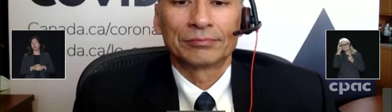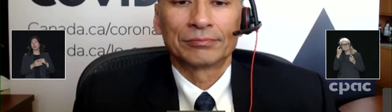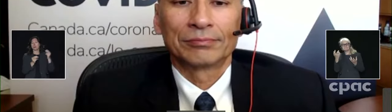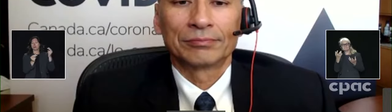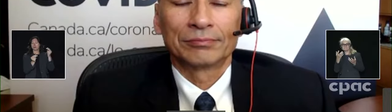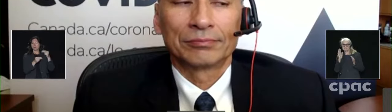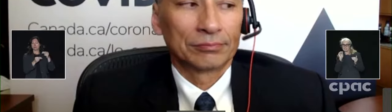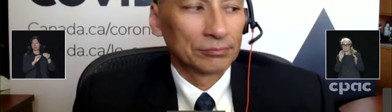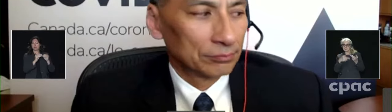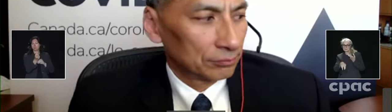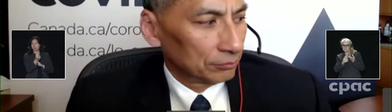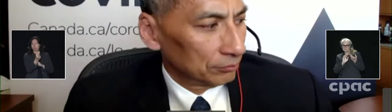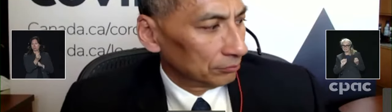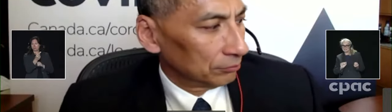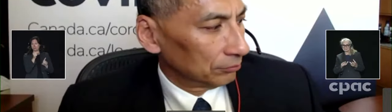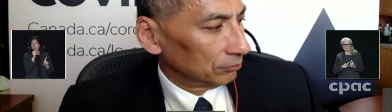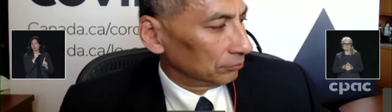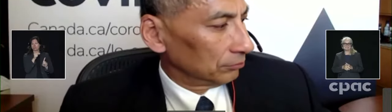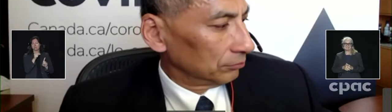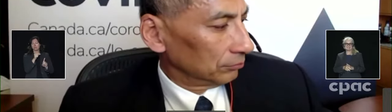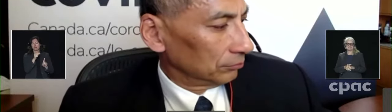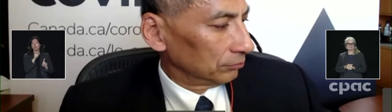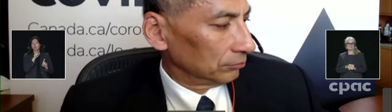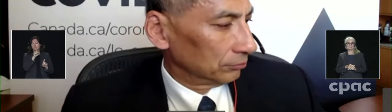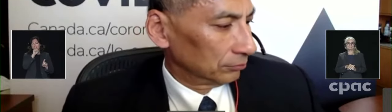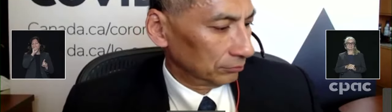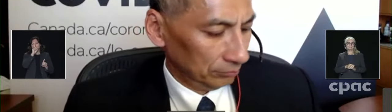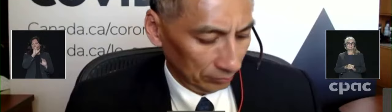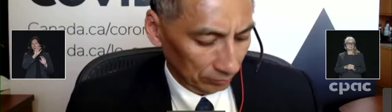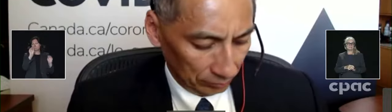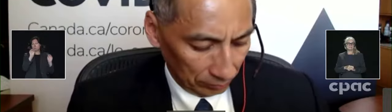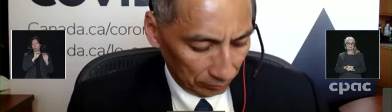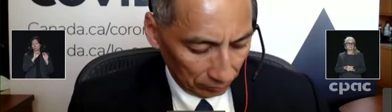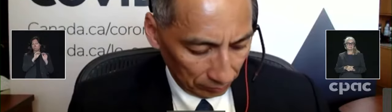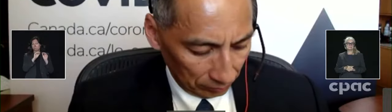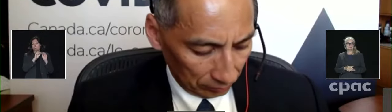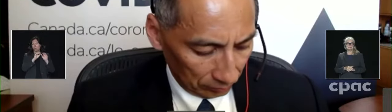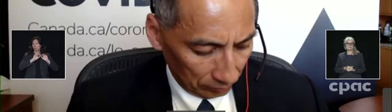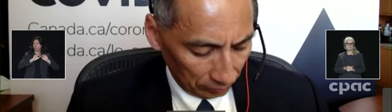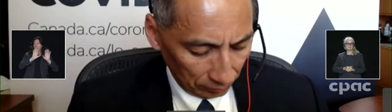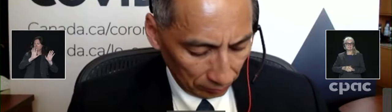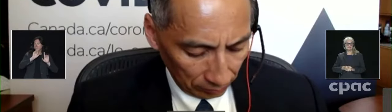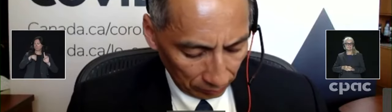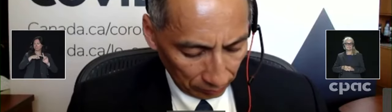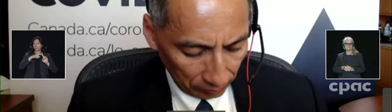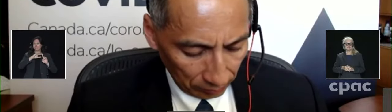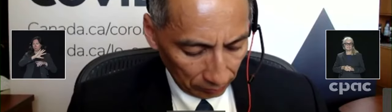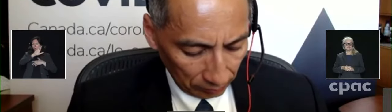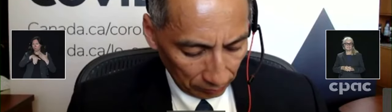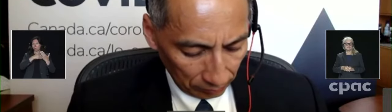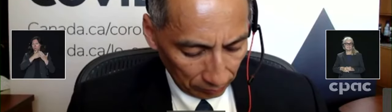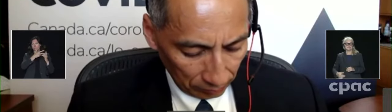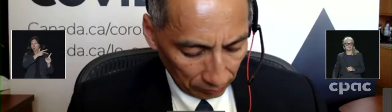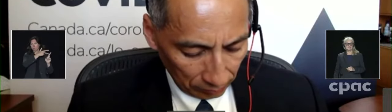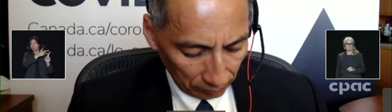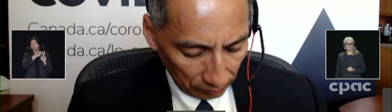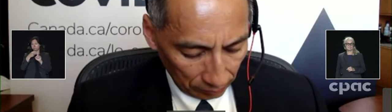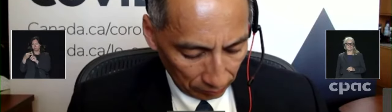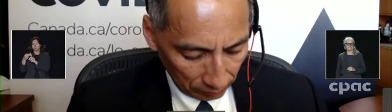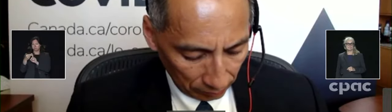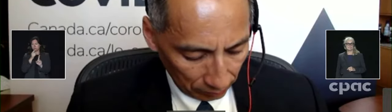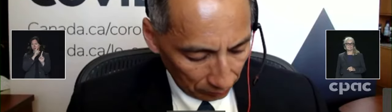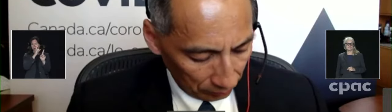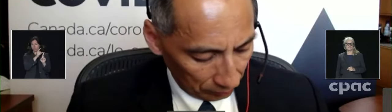Slide 11 no longer gives any clarity on what the overall vaccination coverage target